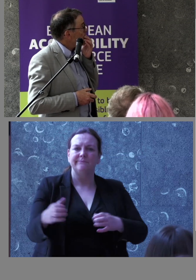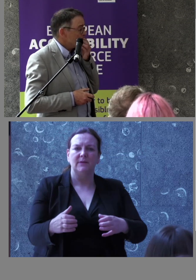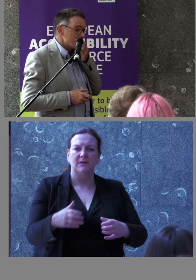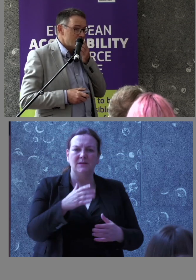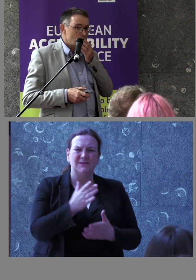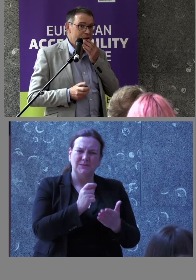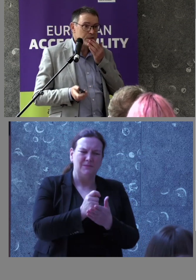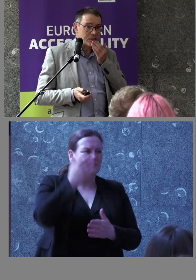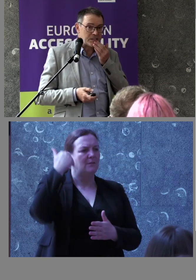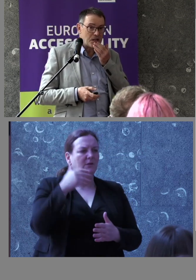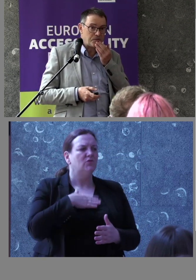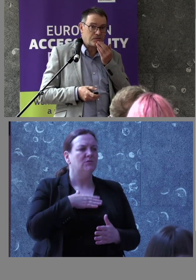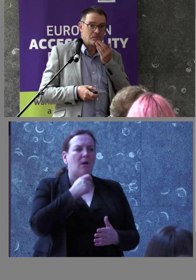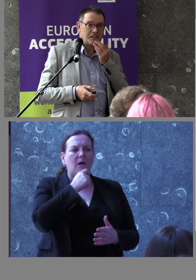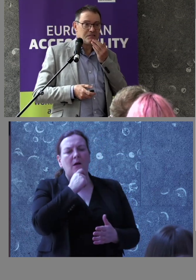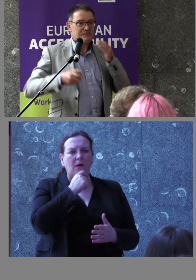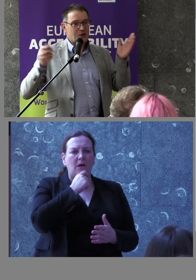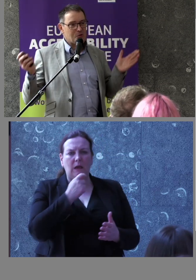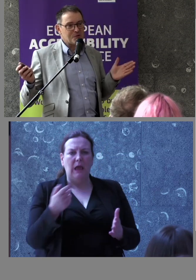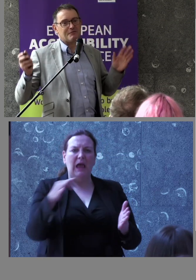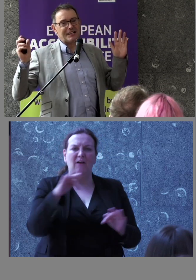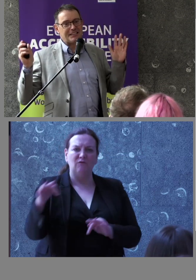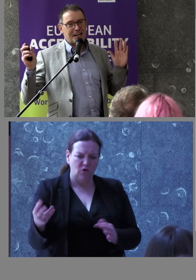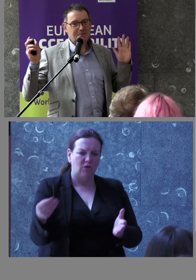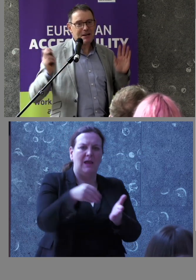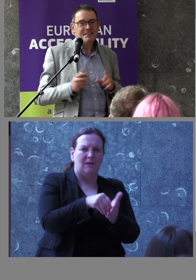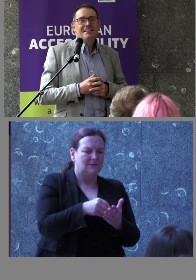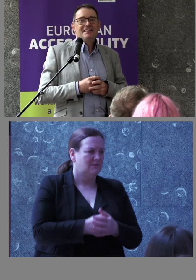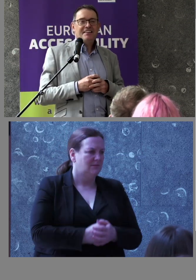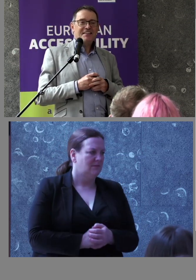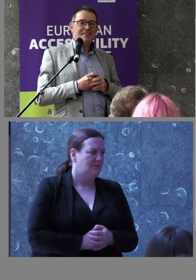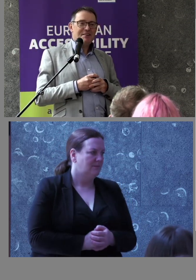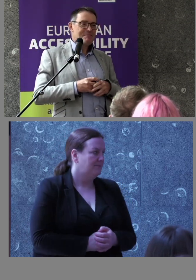add-on. And I think in the past, maybe there's been too much of that, treating it as an add-on.